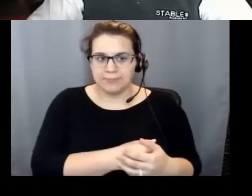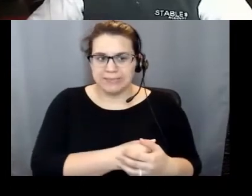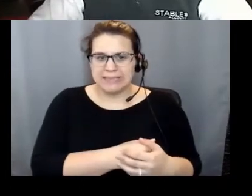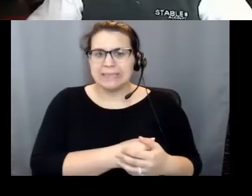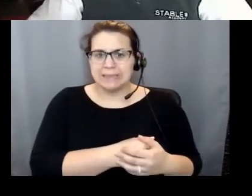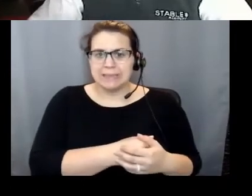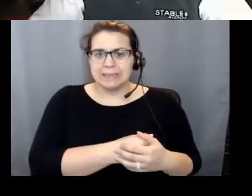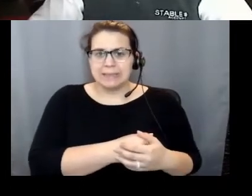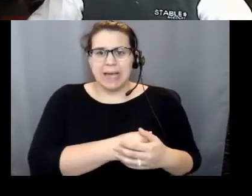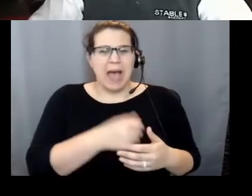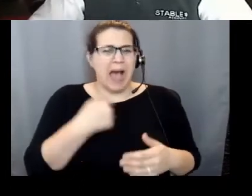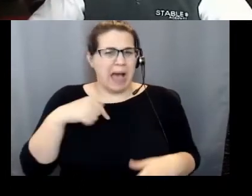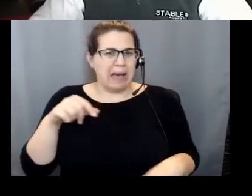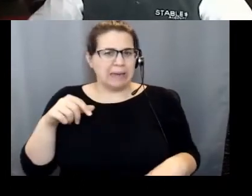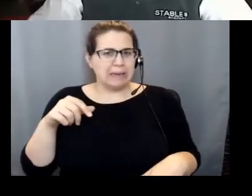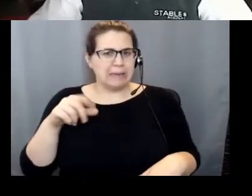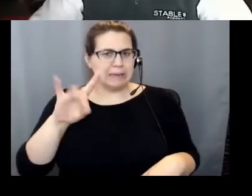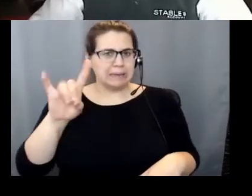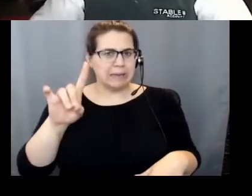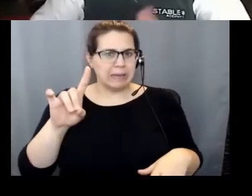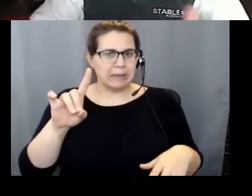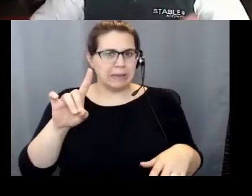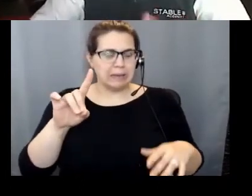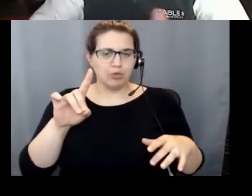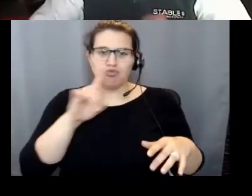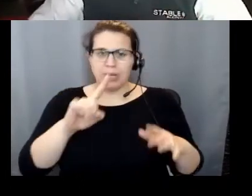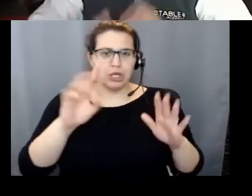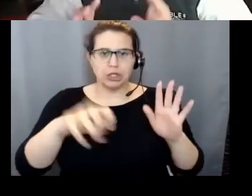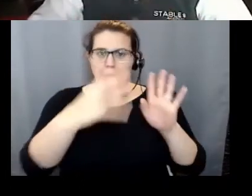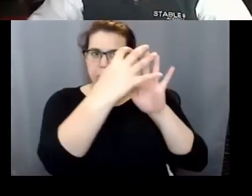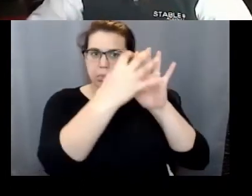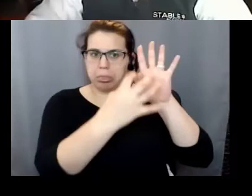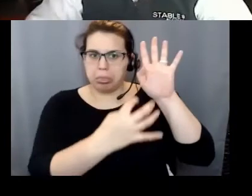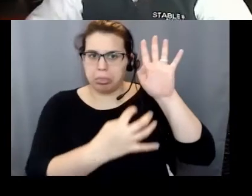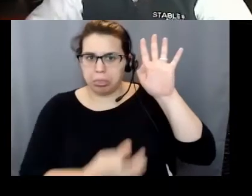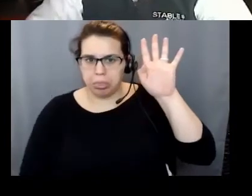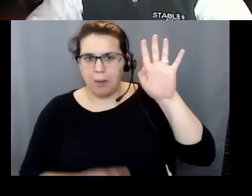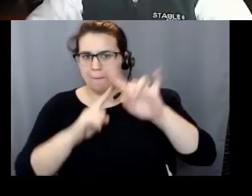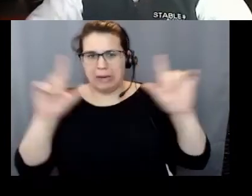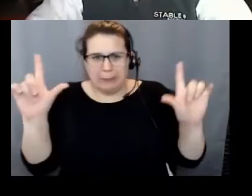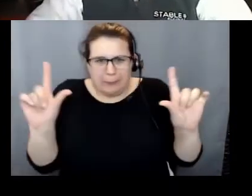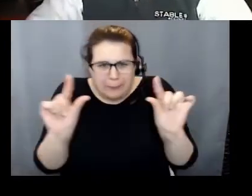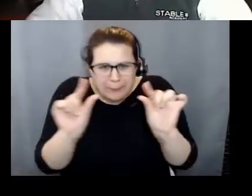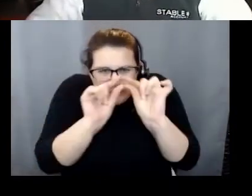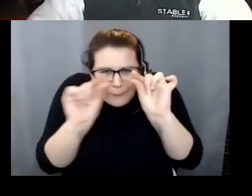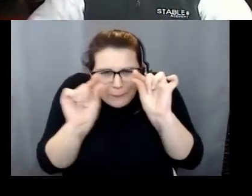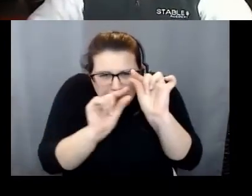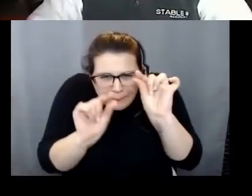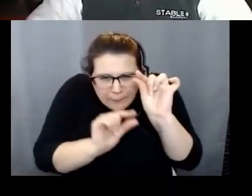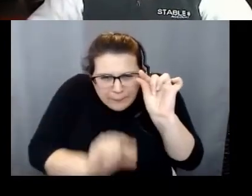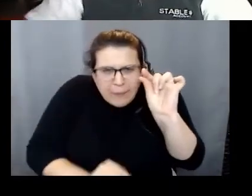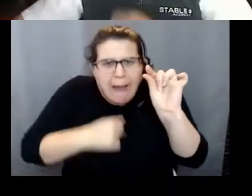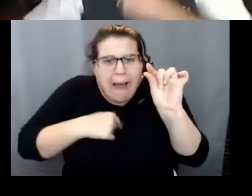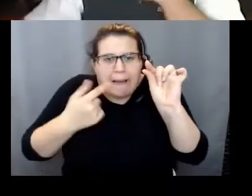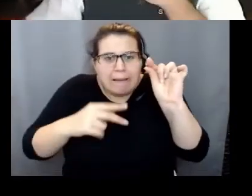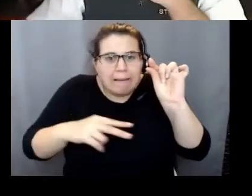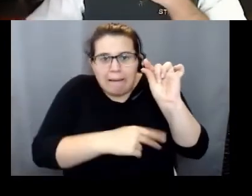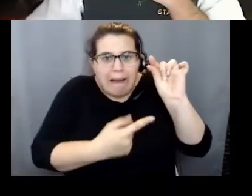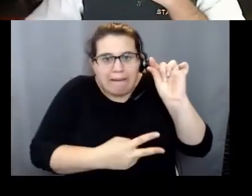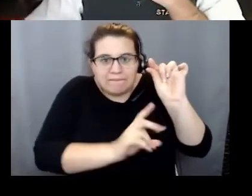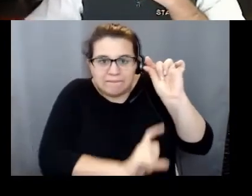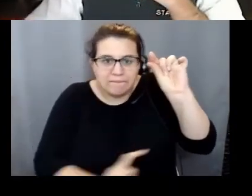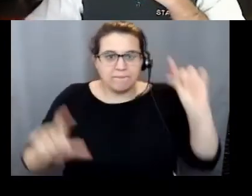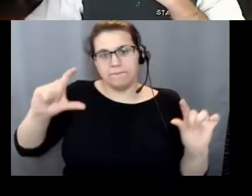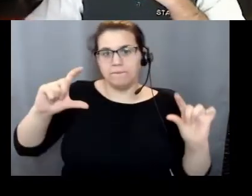of cut it in half because if I try to include it just all together, it shrinks it down and the viewability is not that good. So